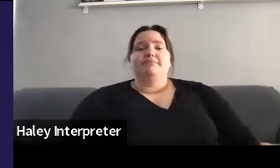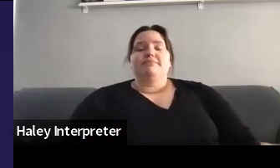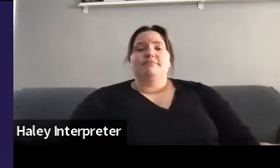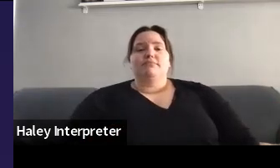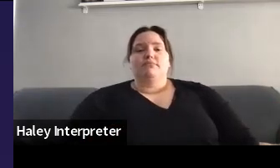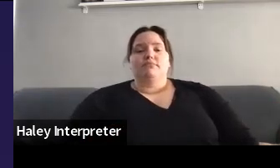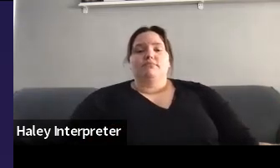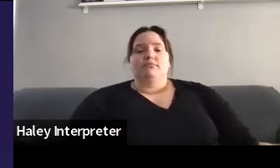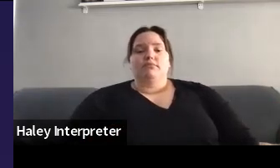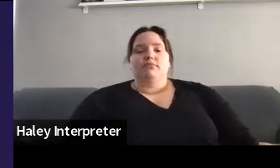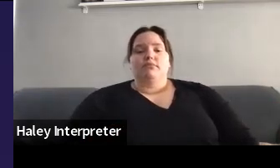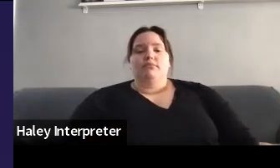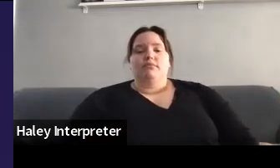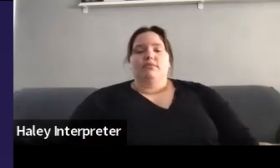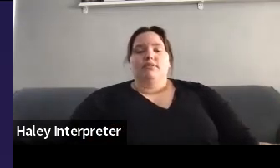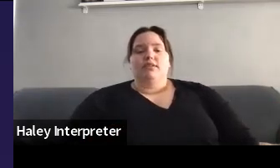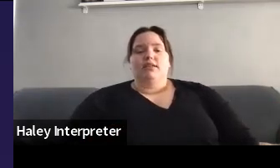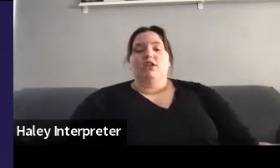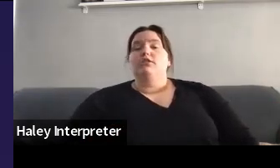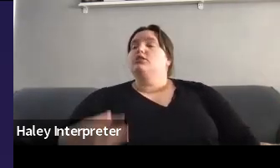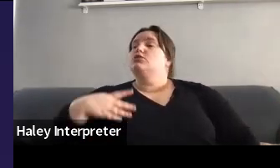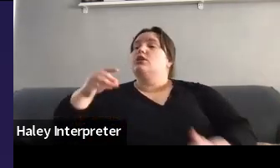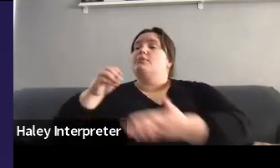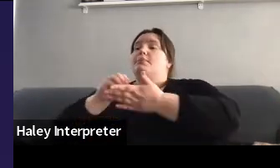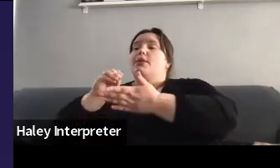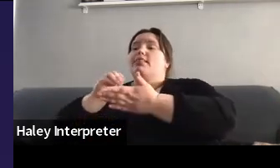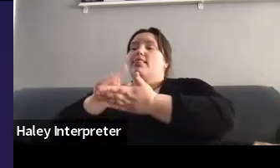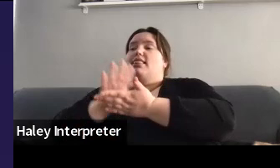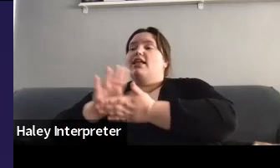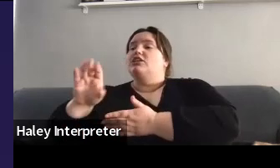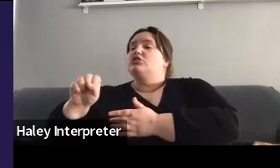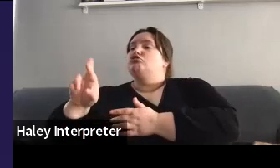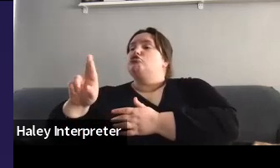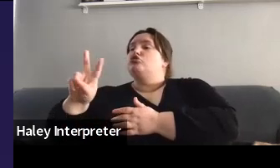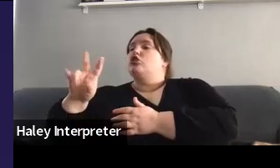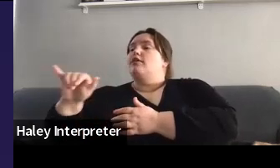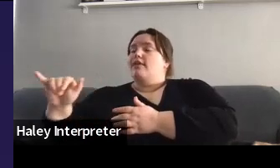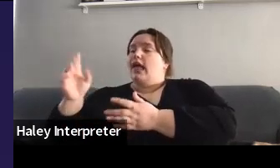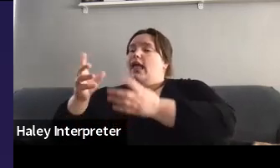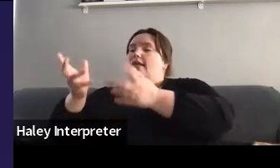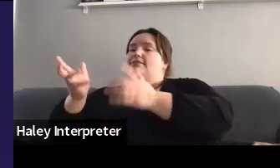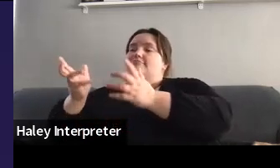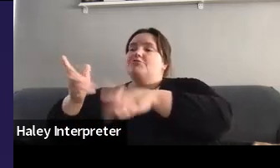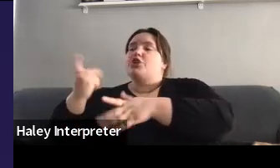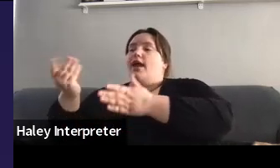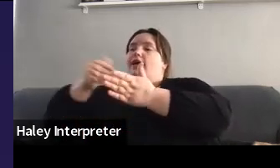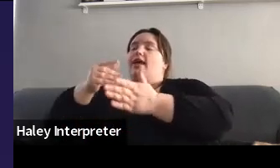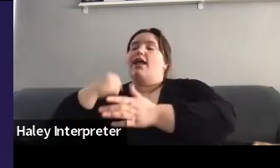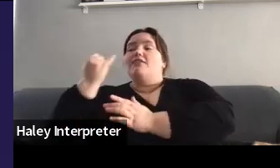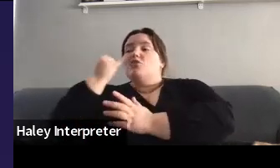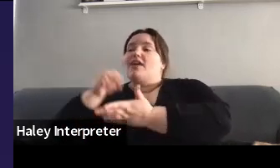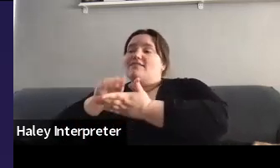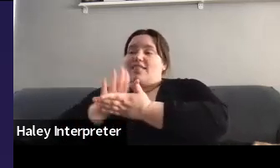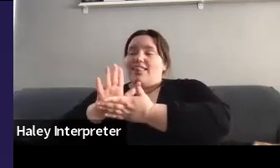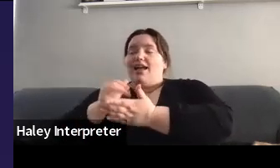So everyone, I am going to put our survey in the chat again. If you all could please take a minute to fill that out. We get